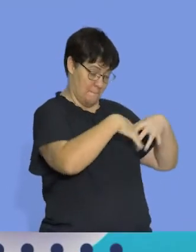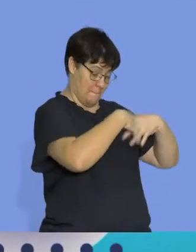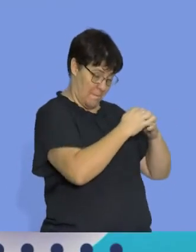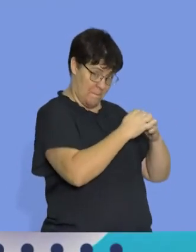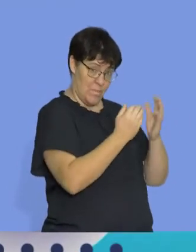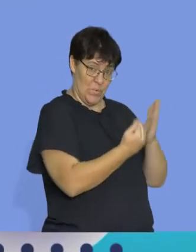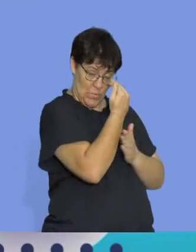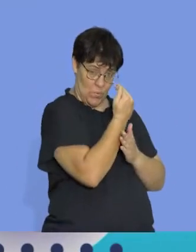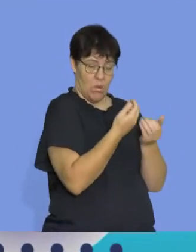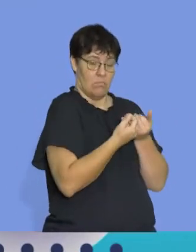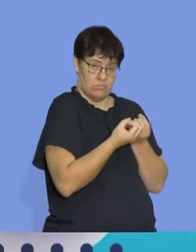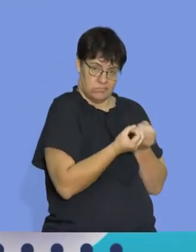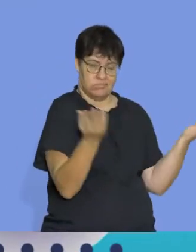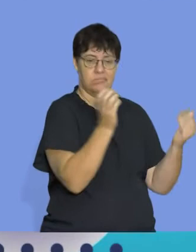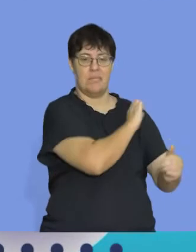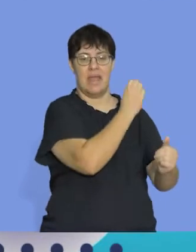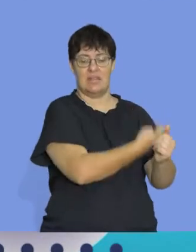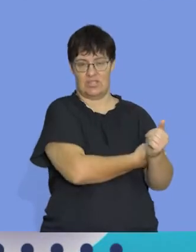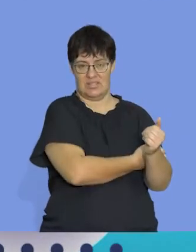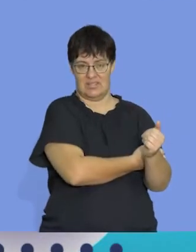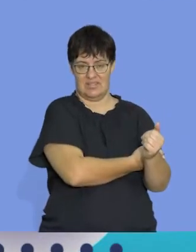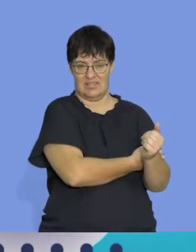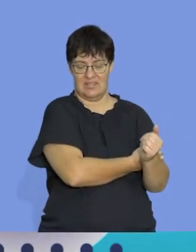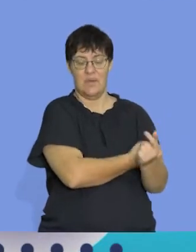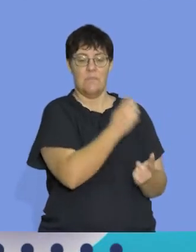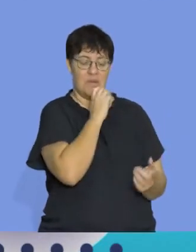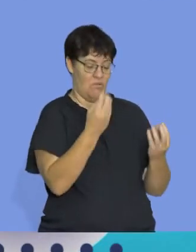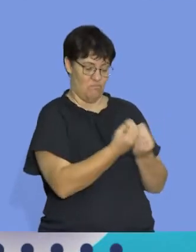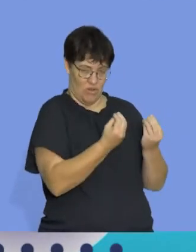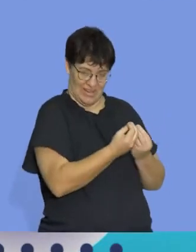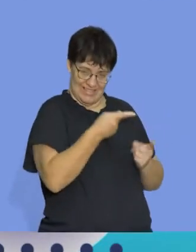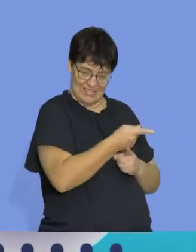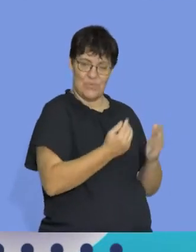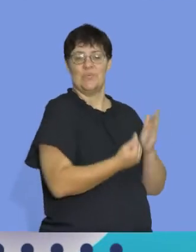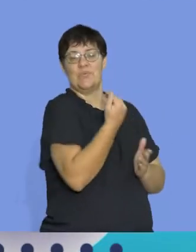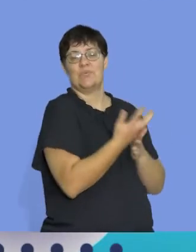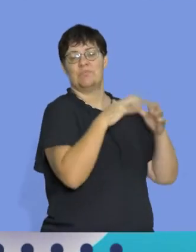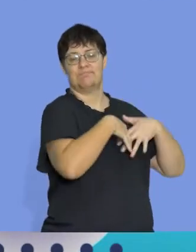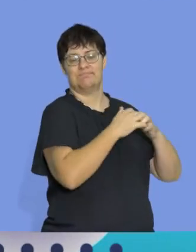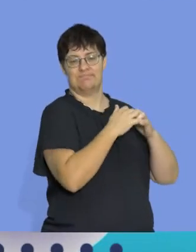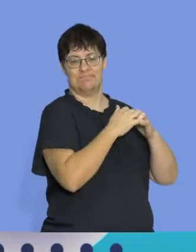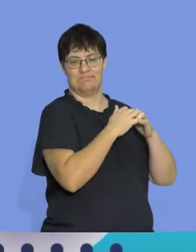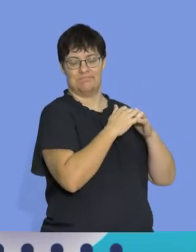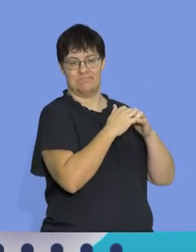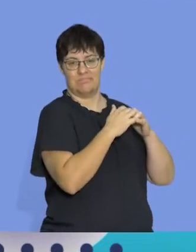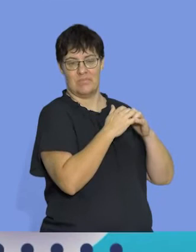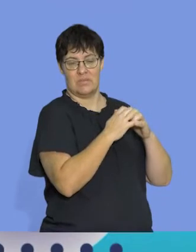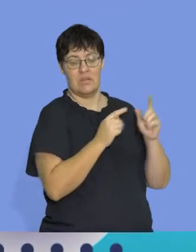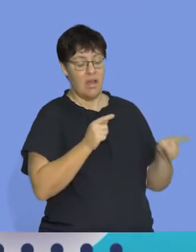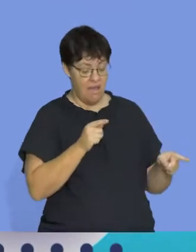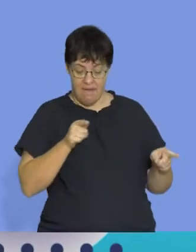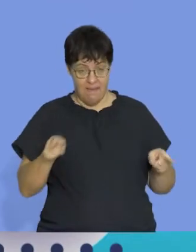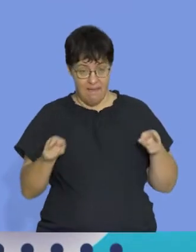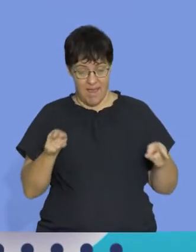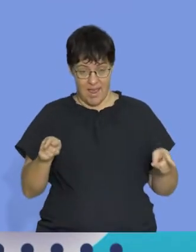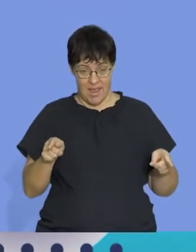And when we form new bonds, we're saying that's when we get the products or the new substances, as we'd refer to it. So as a result,